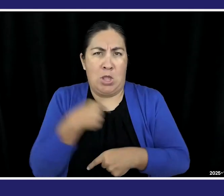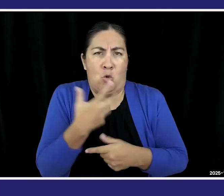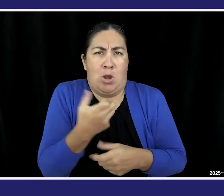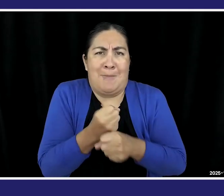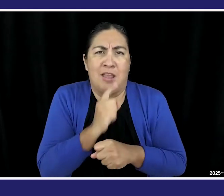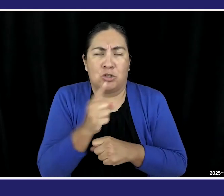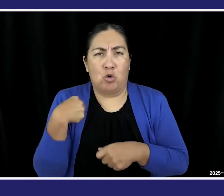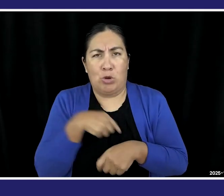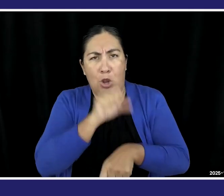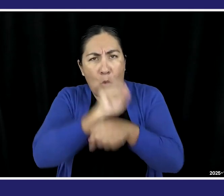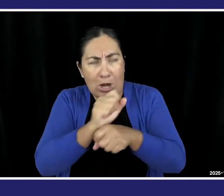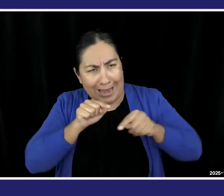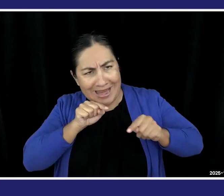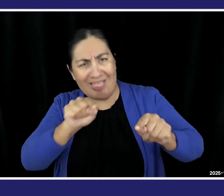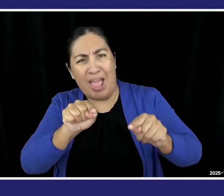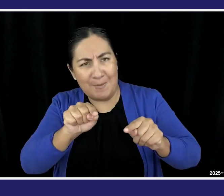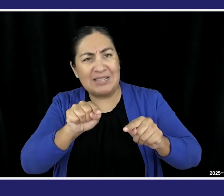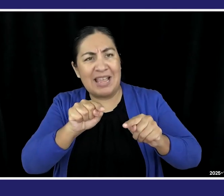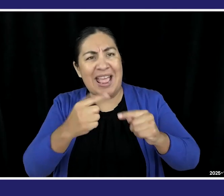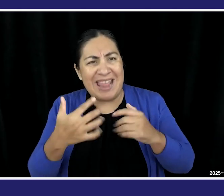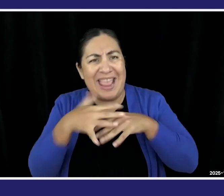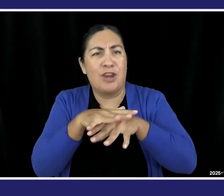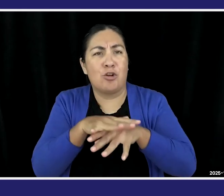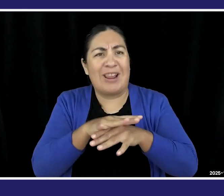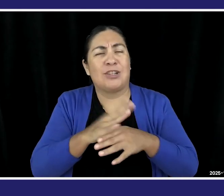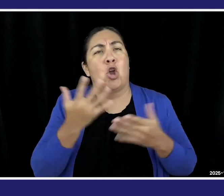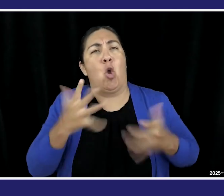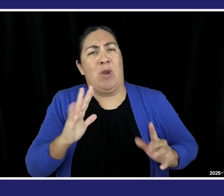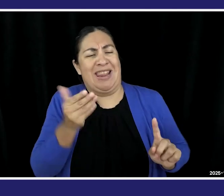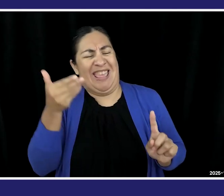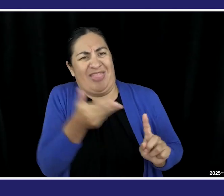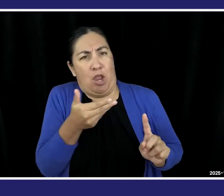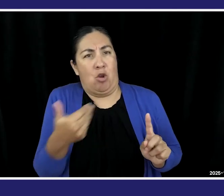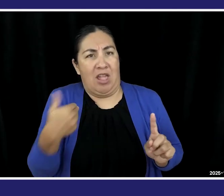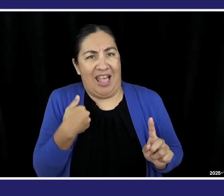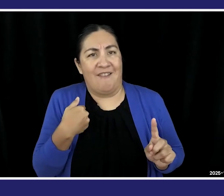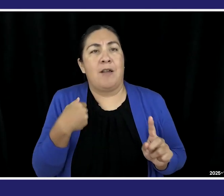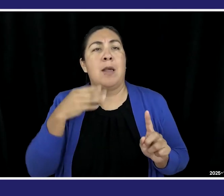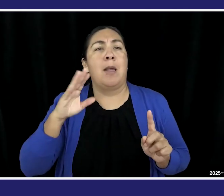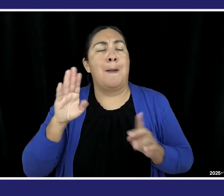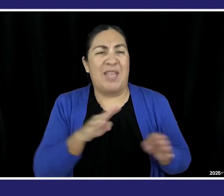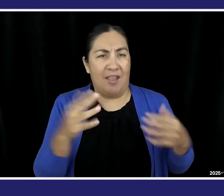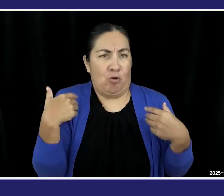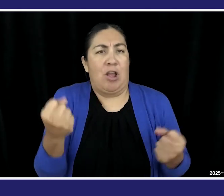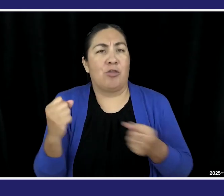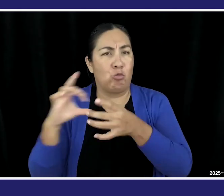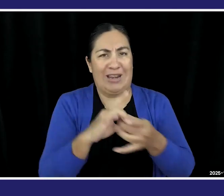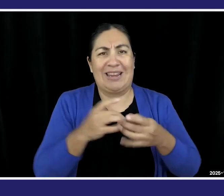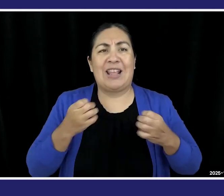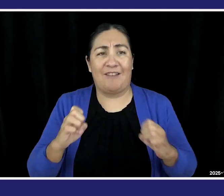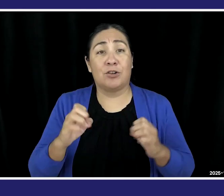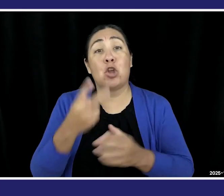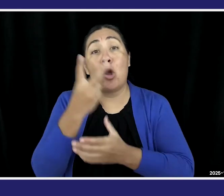to integrate existing behavioral health related efforts, both at the state and the local level as well. Just